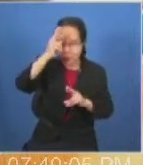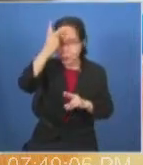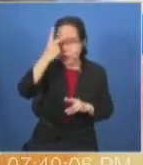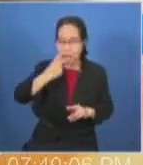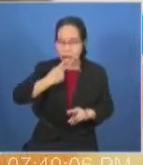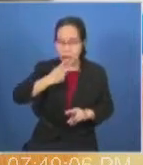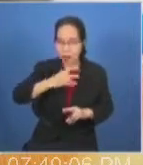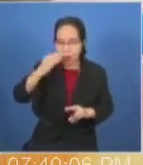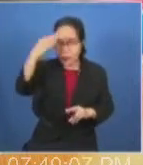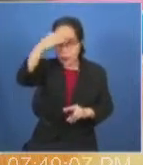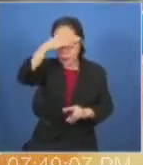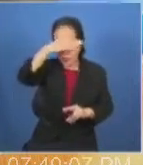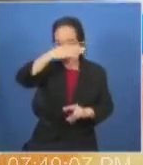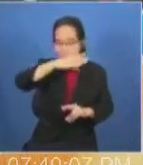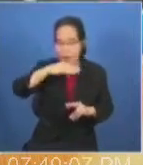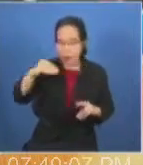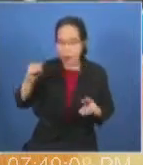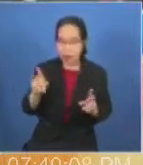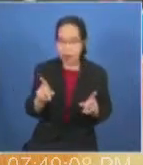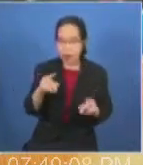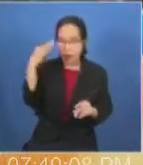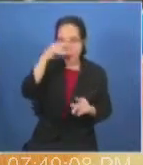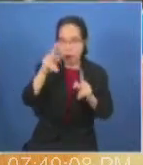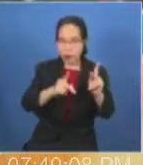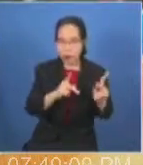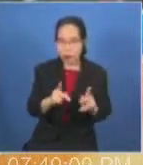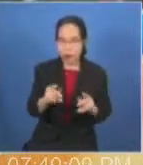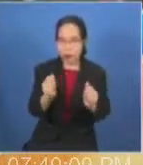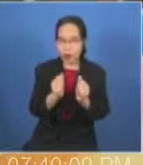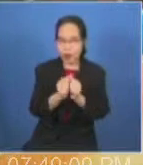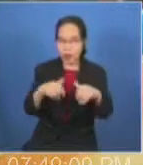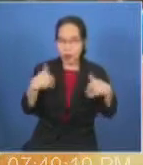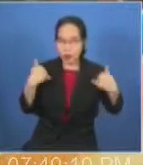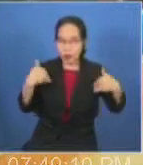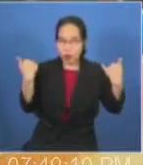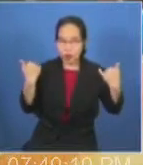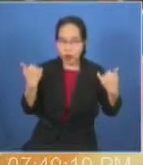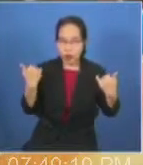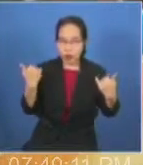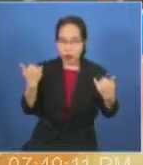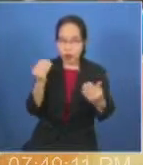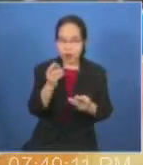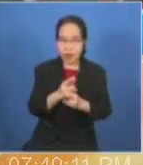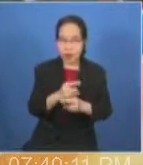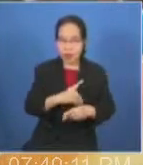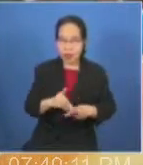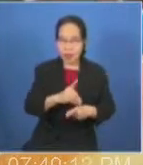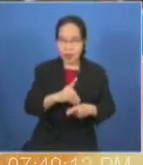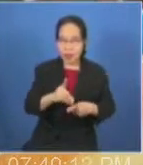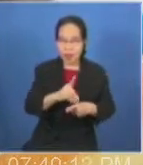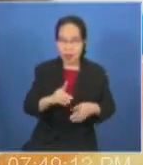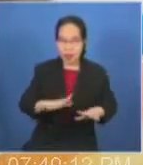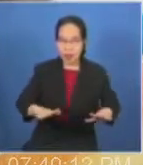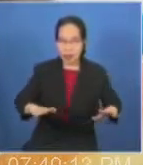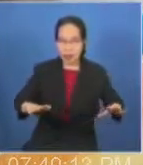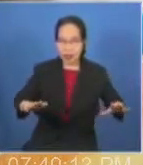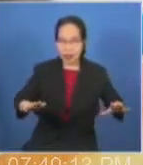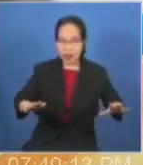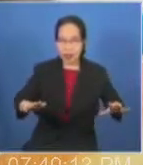be respectful to his fellow men, to fellow